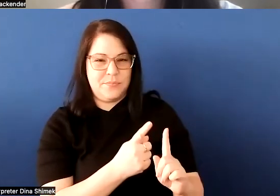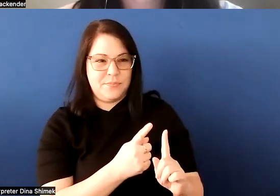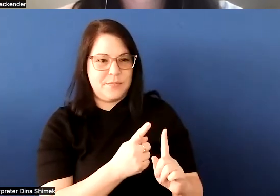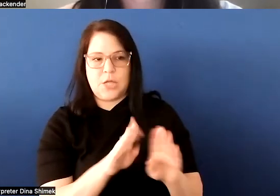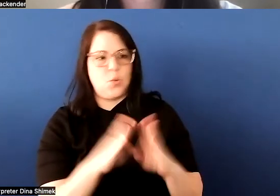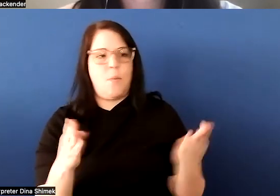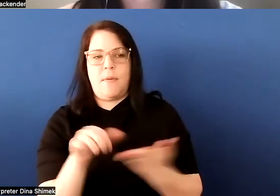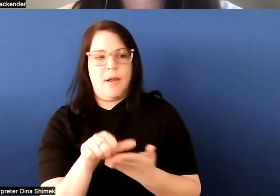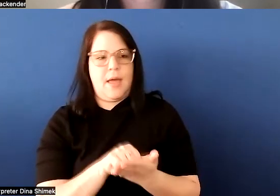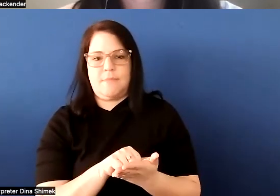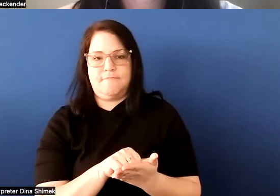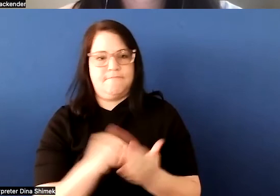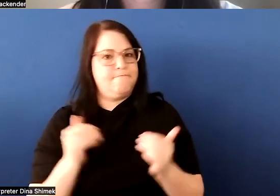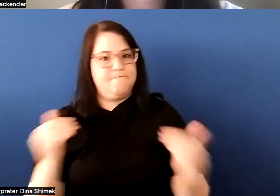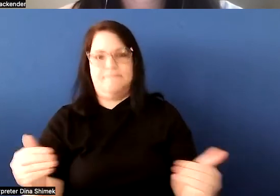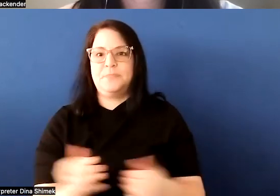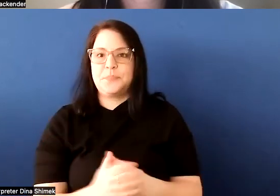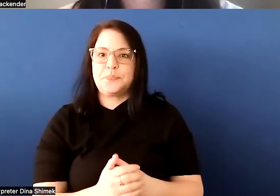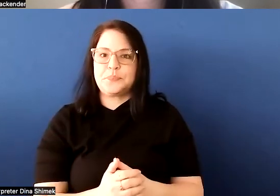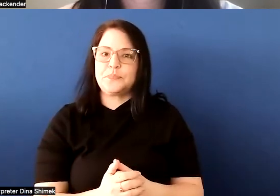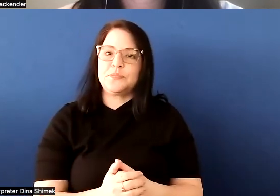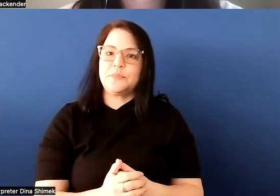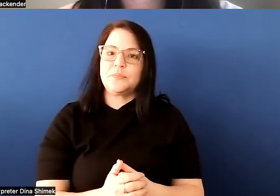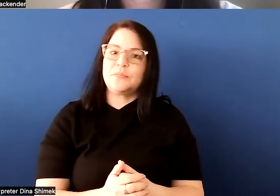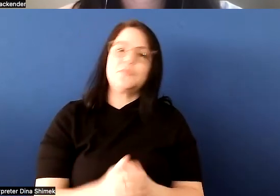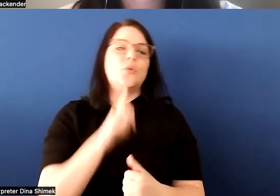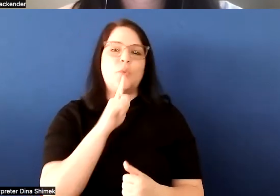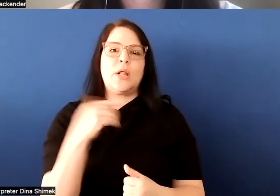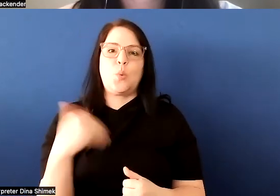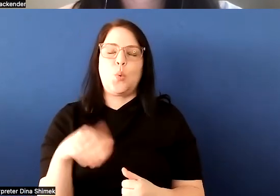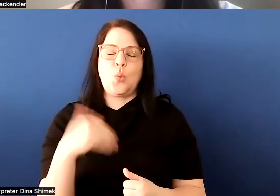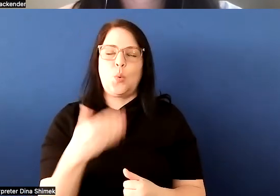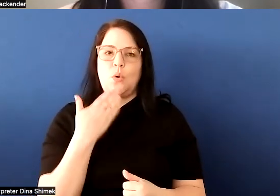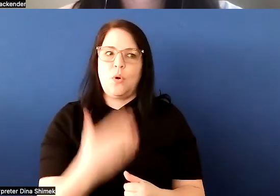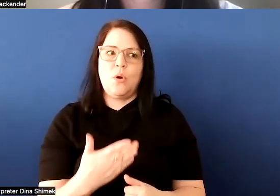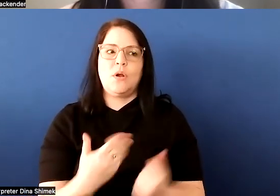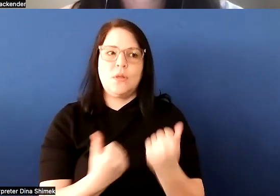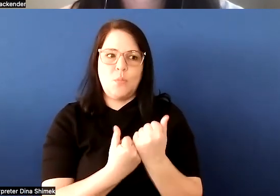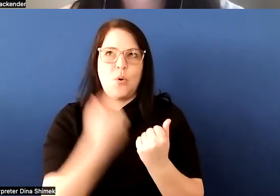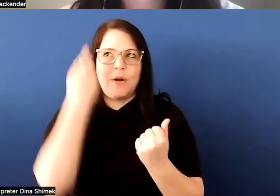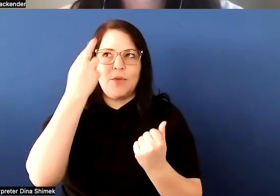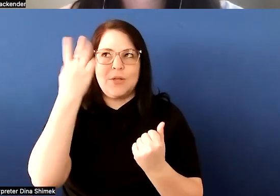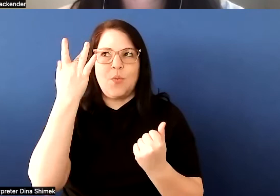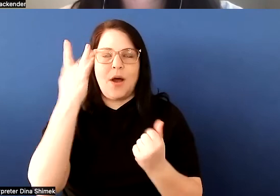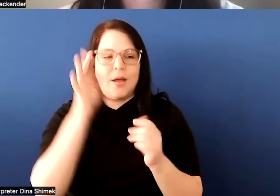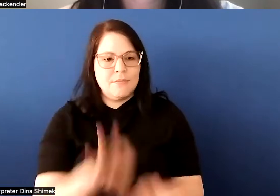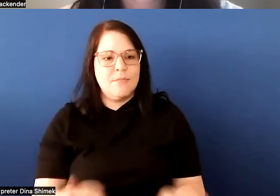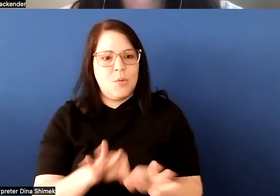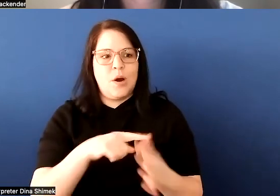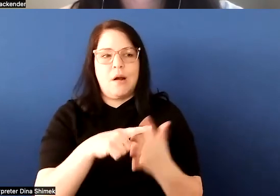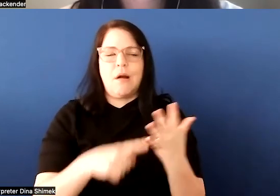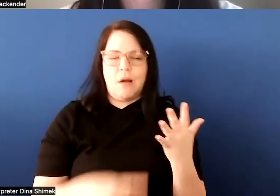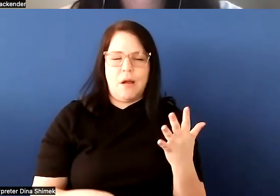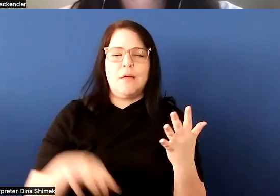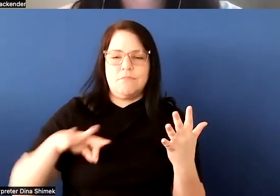account. I think we've got some really compelling reasons that we've shared today on why you might want to open